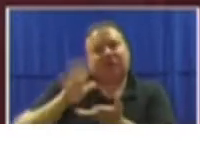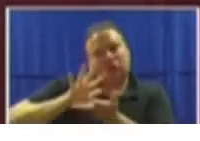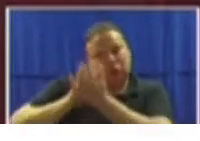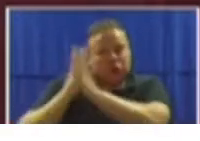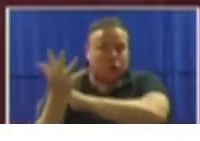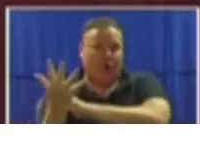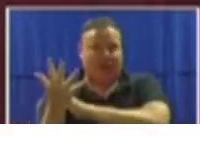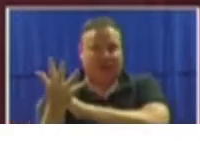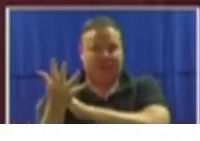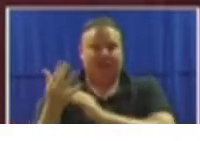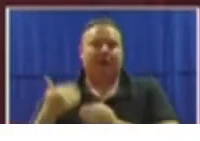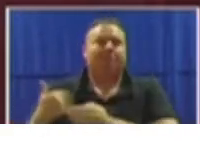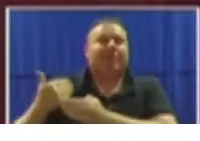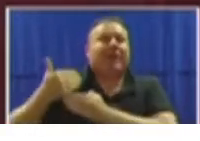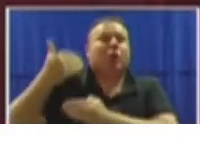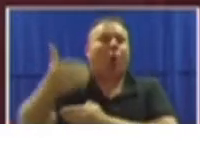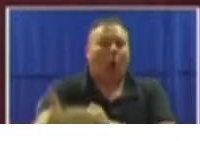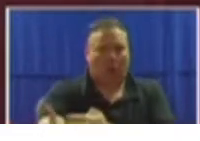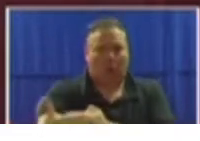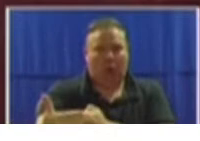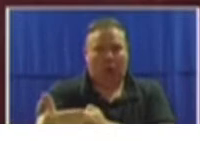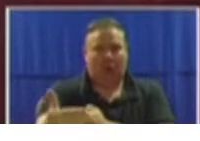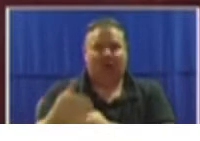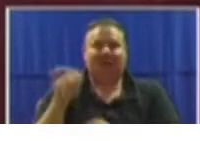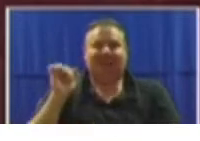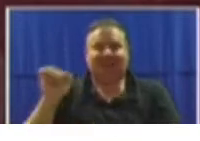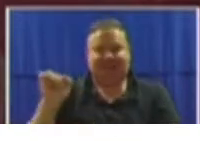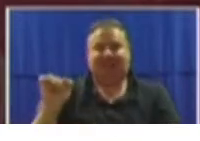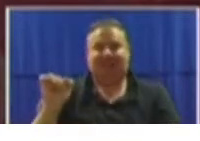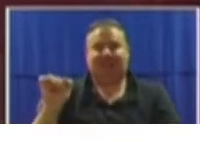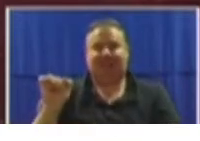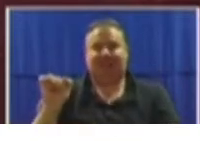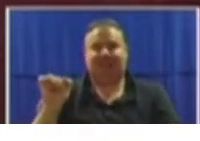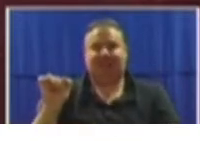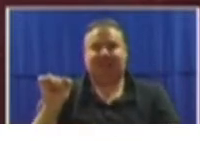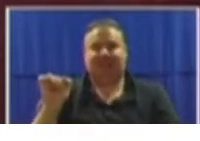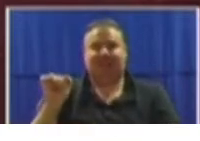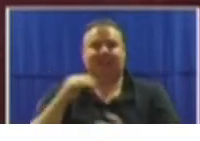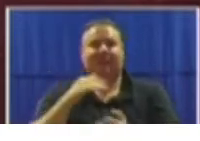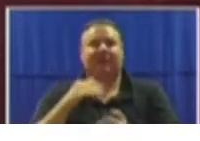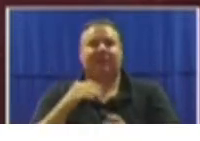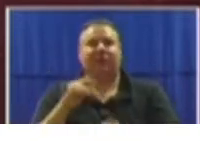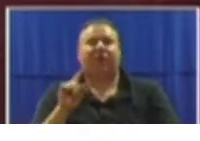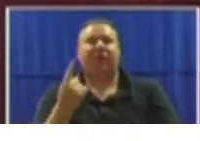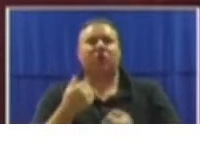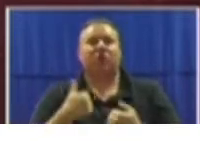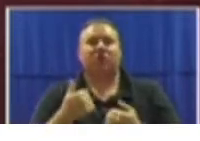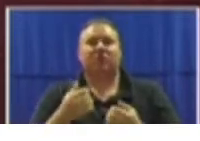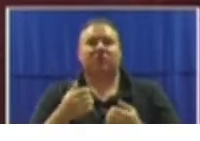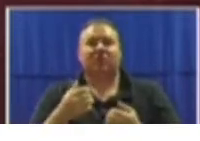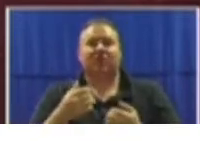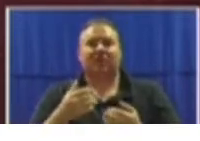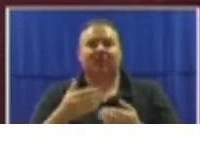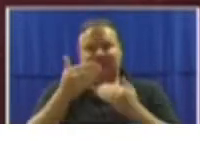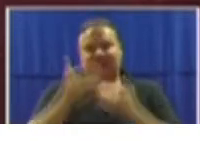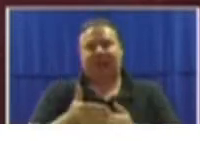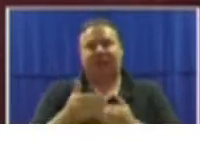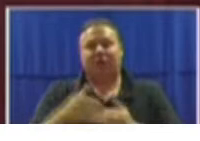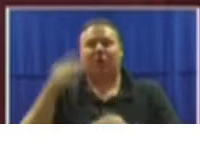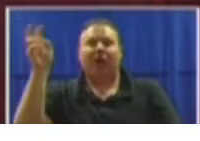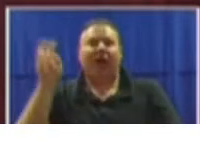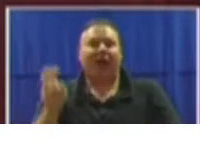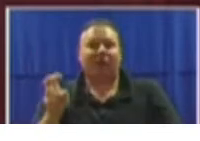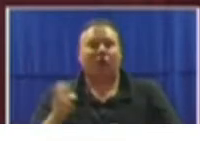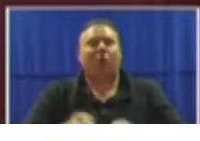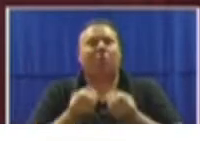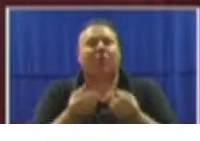beyond its initial stage of being an ESCOM which is providing energy